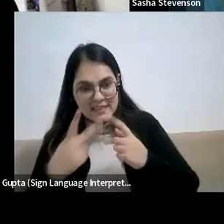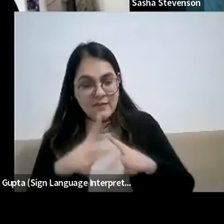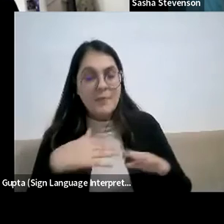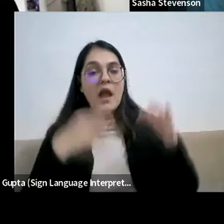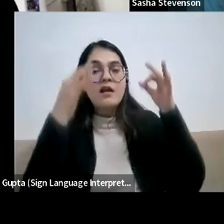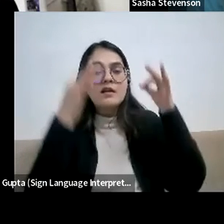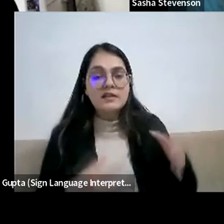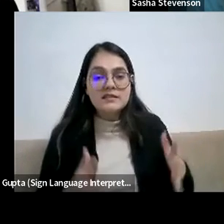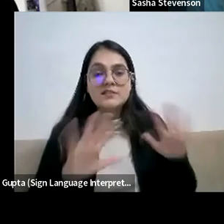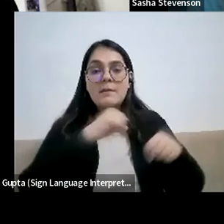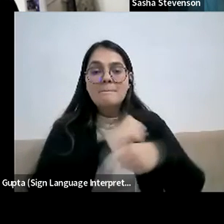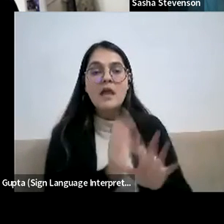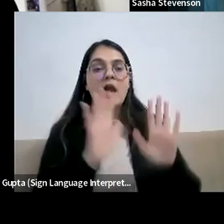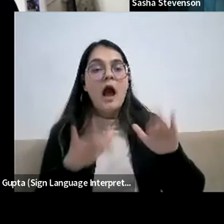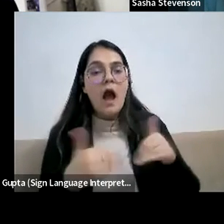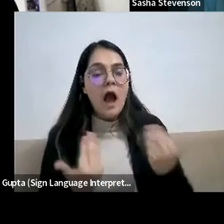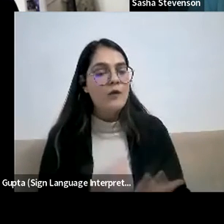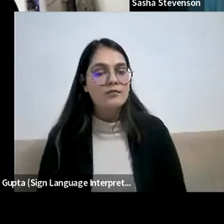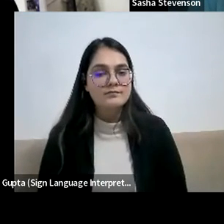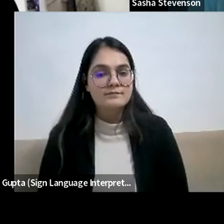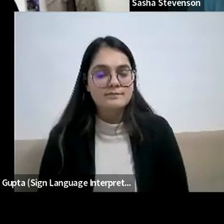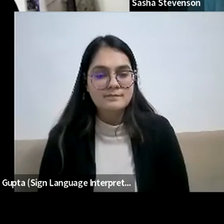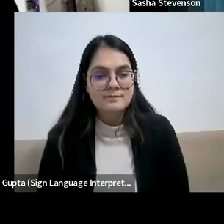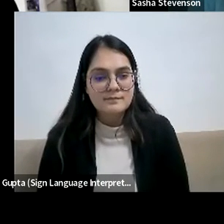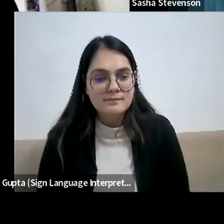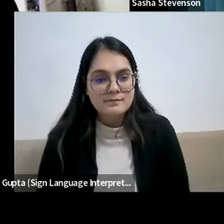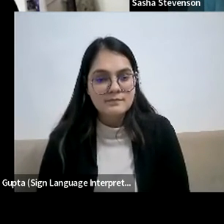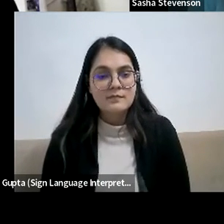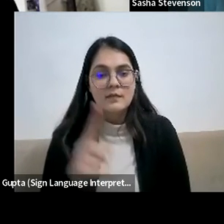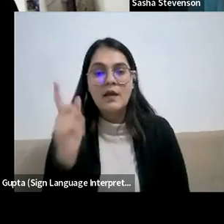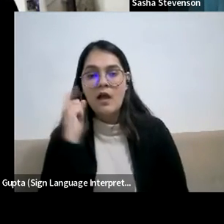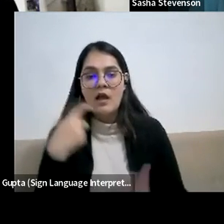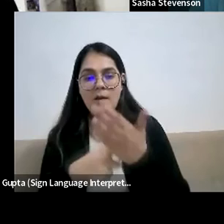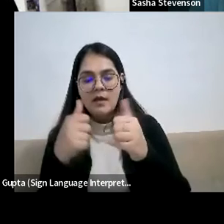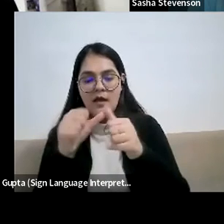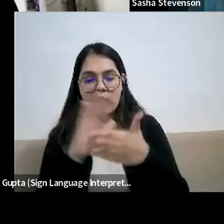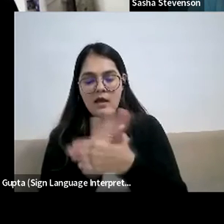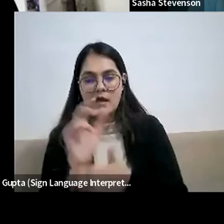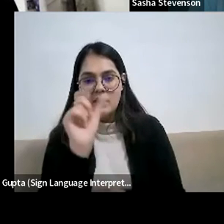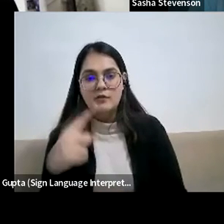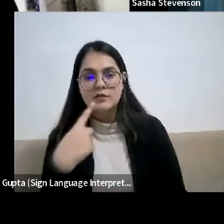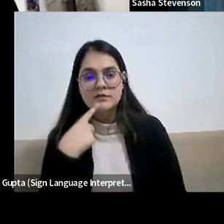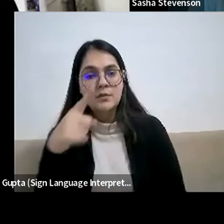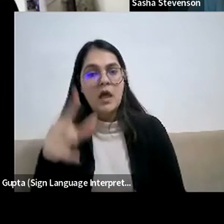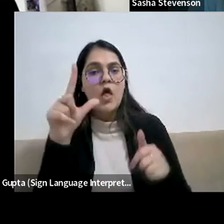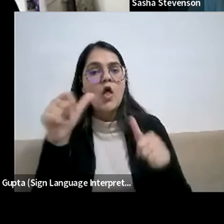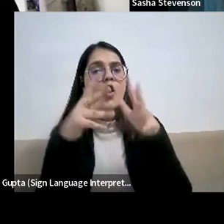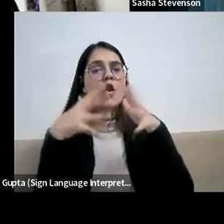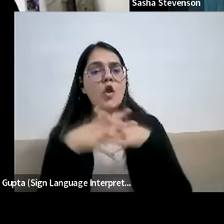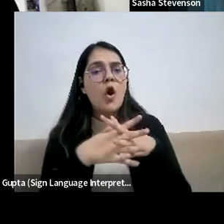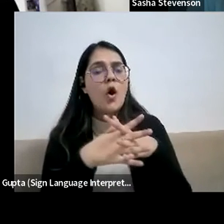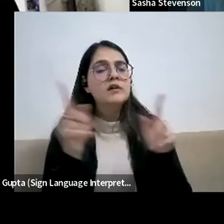affects people. Right. So then to summarize your response, you're saying one, that the law can be used in more